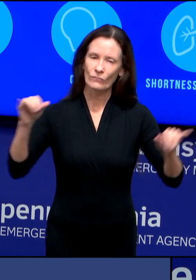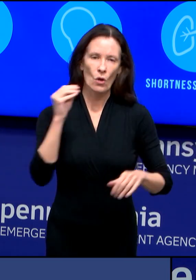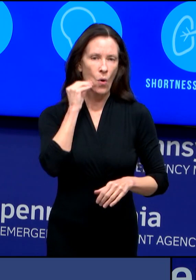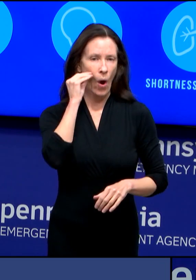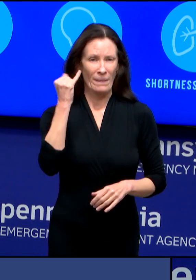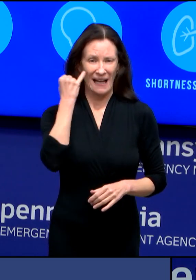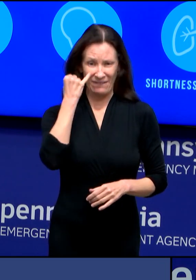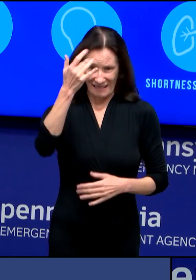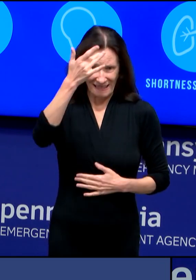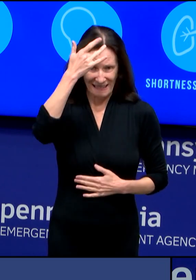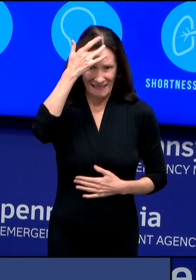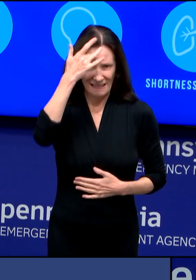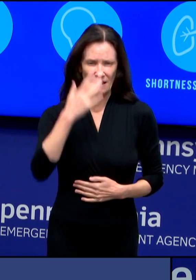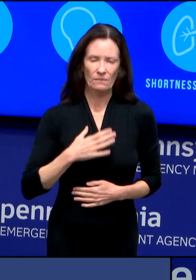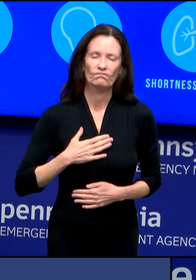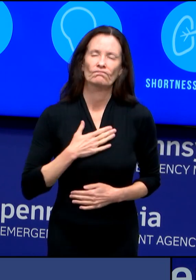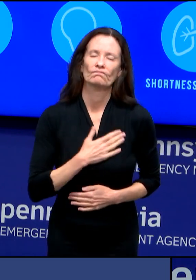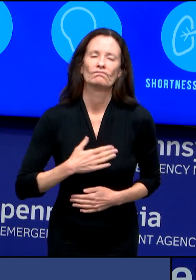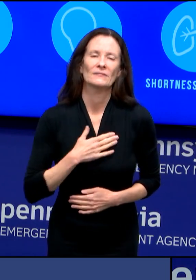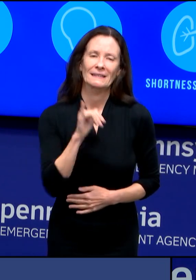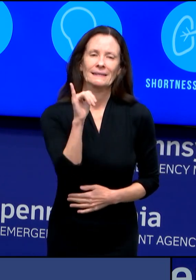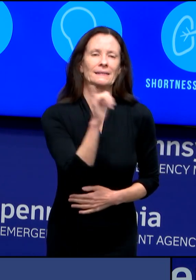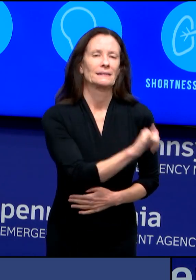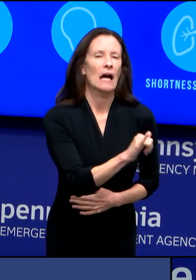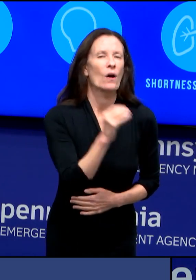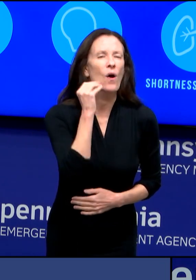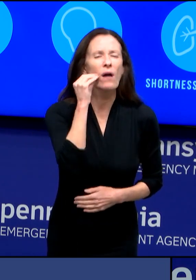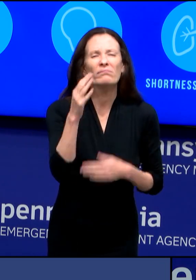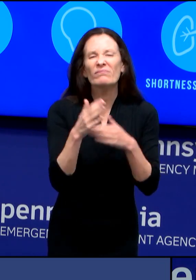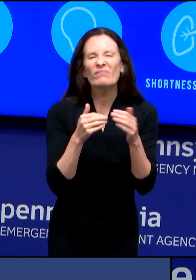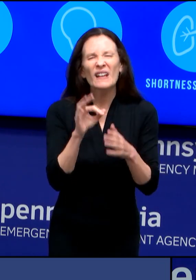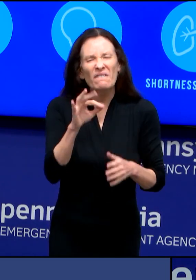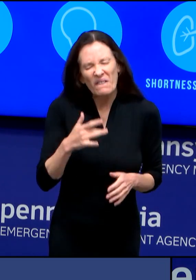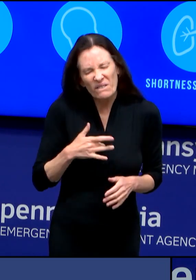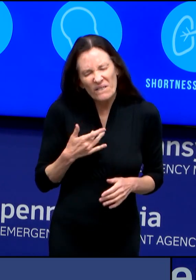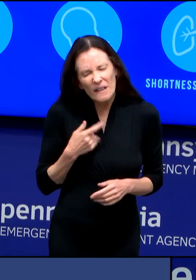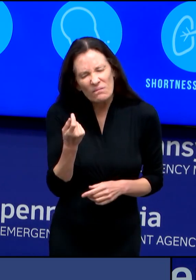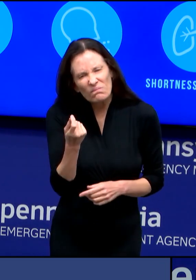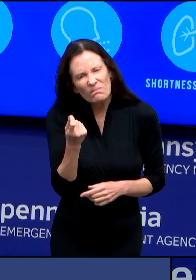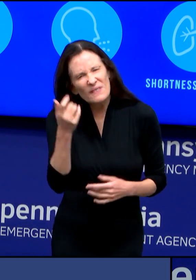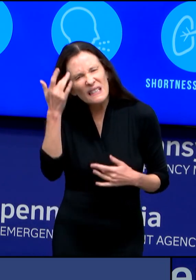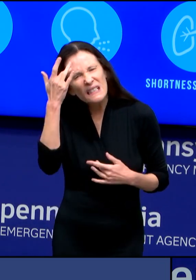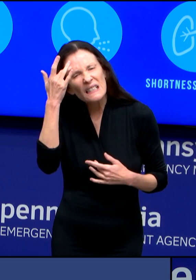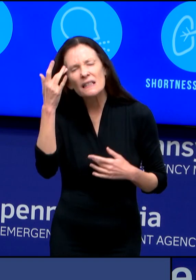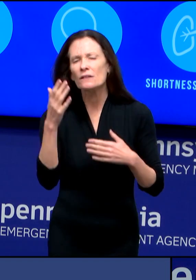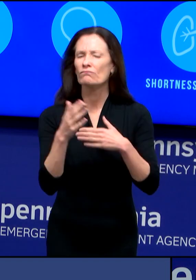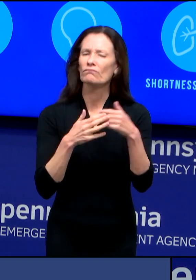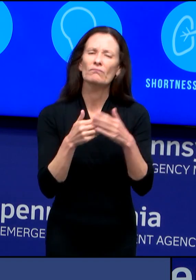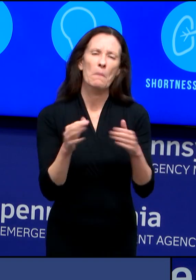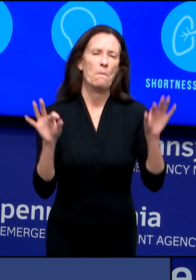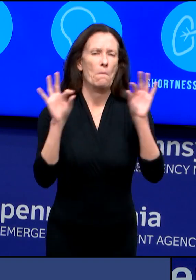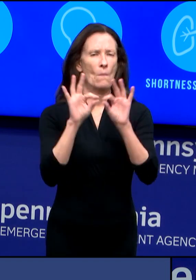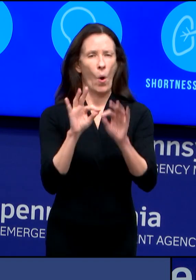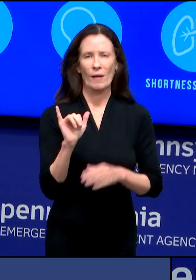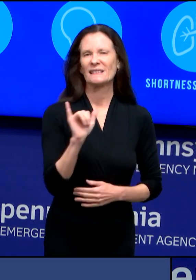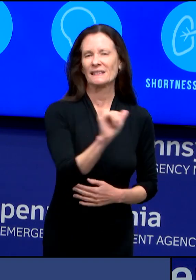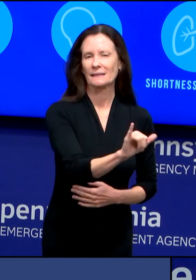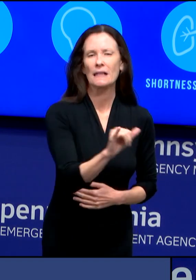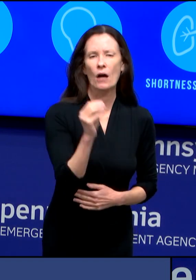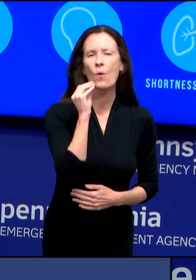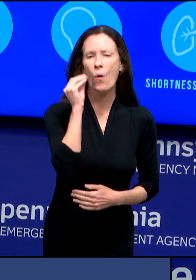mild symptoms. This is not only for healthcare professionals, but for every life-sustaining